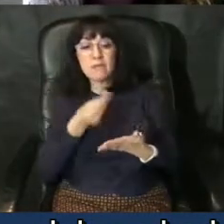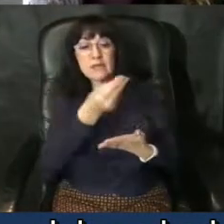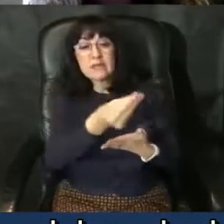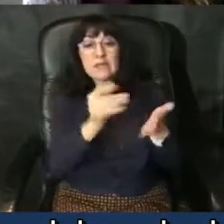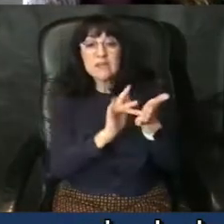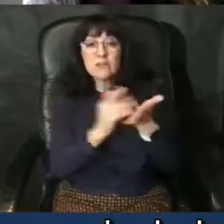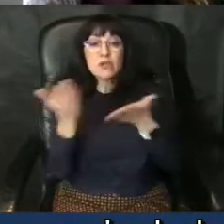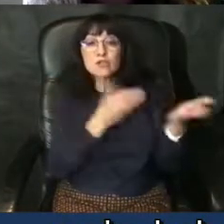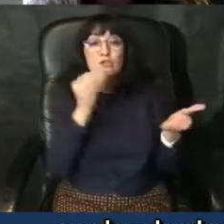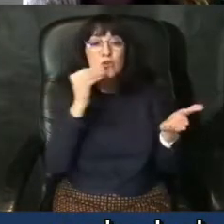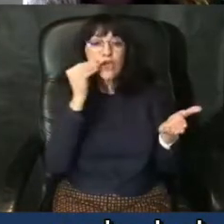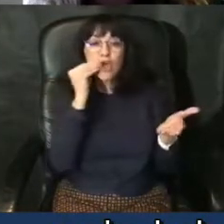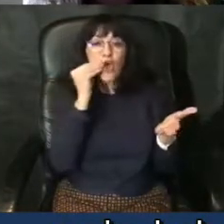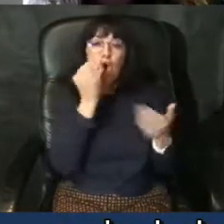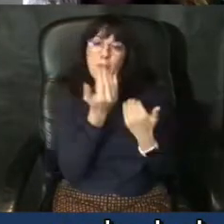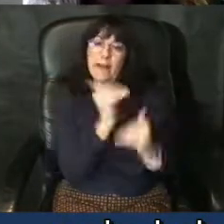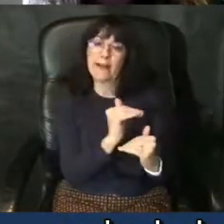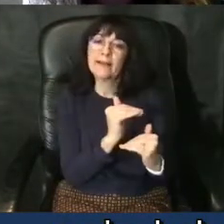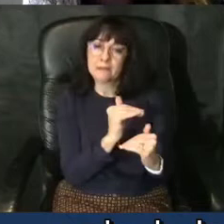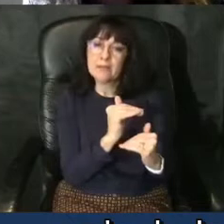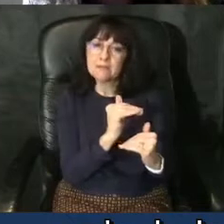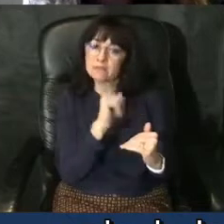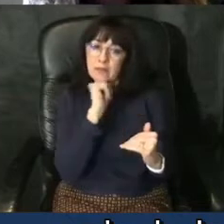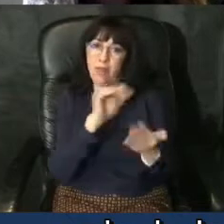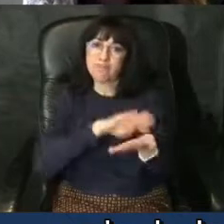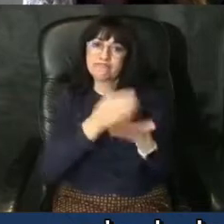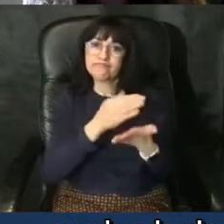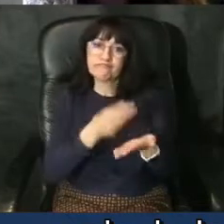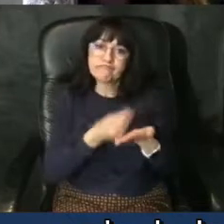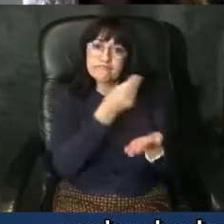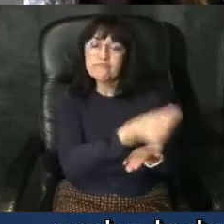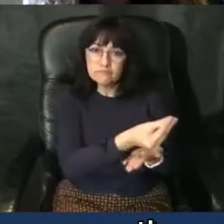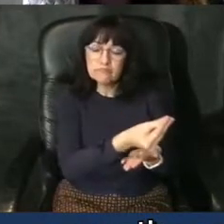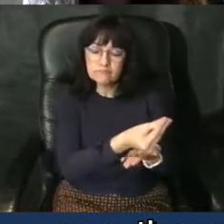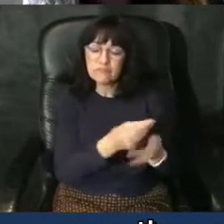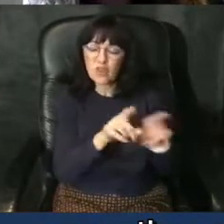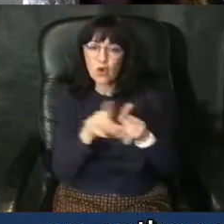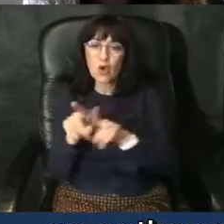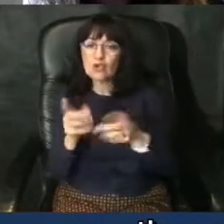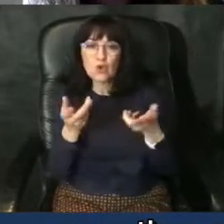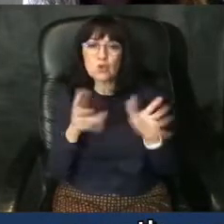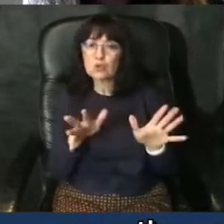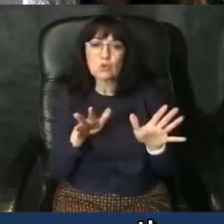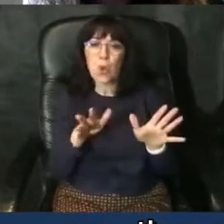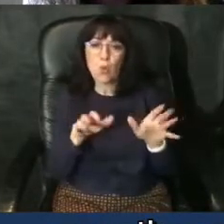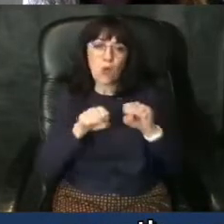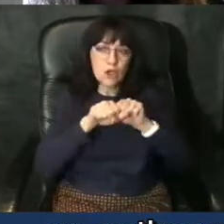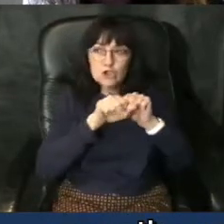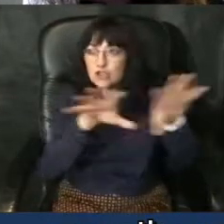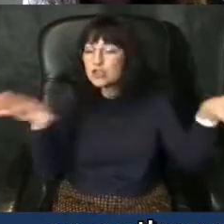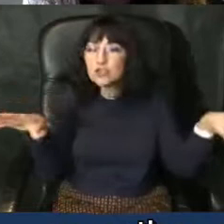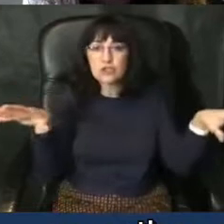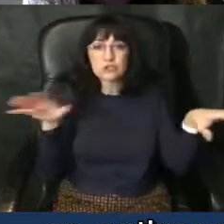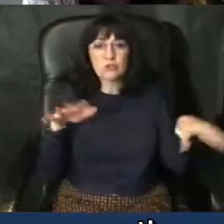at the same time, we were balancing it with the risk of spreading a coronavirus through an entire vulnerable population.